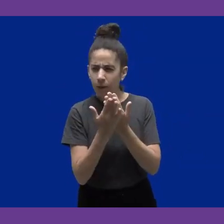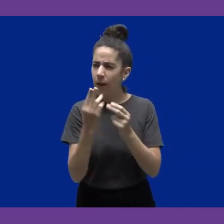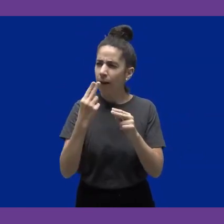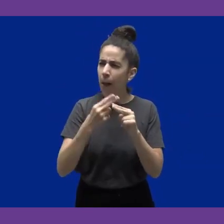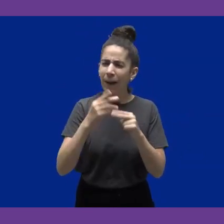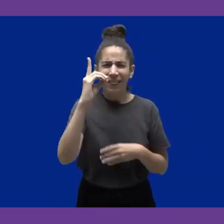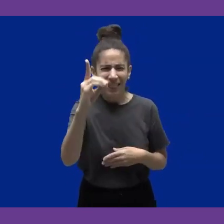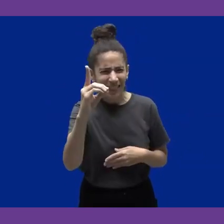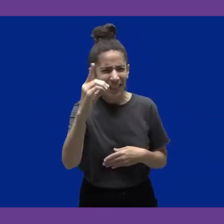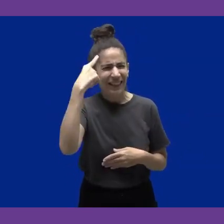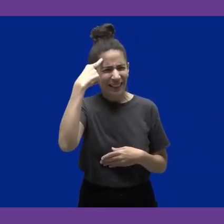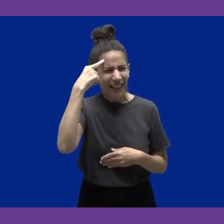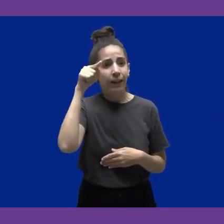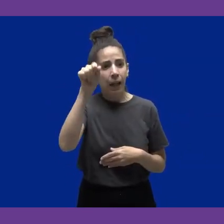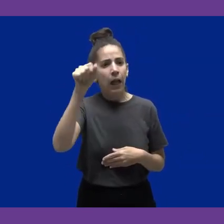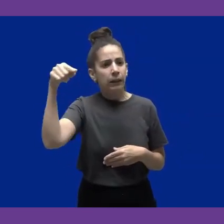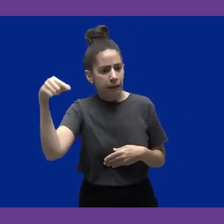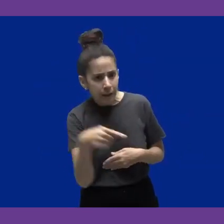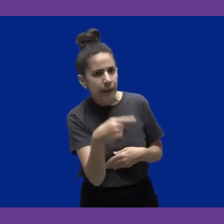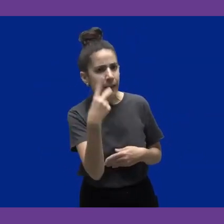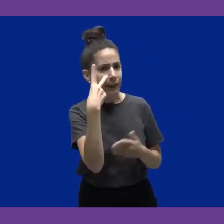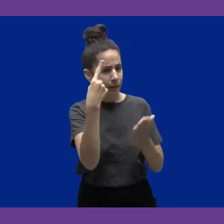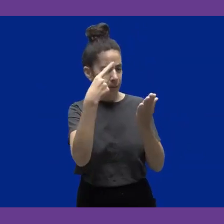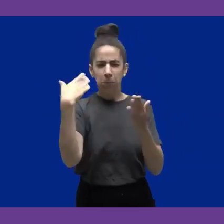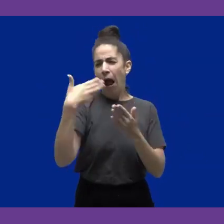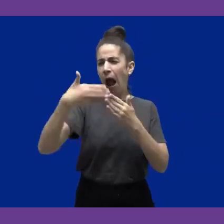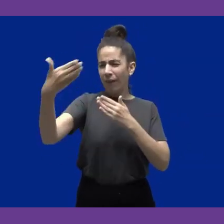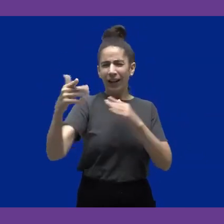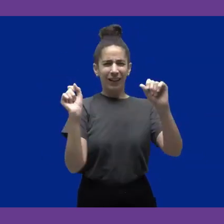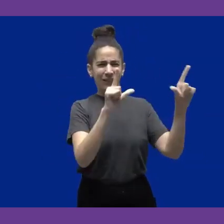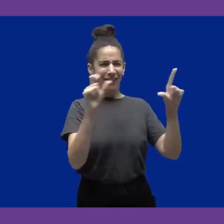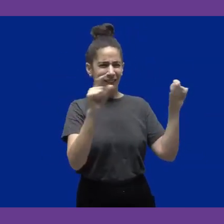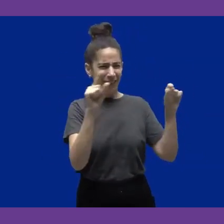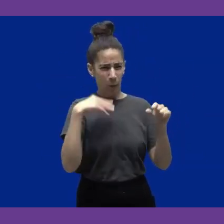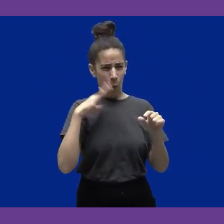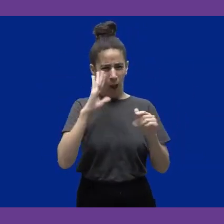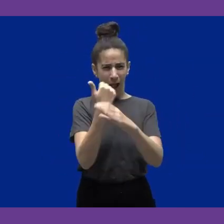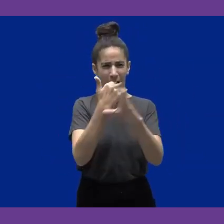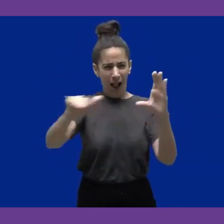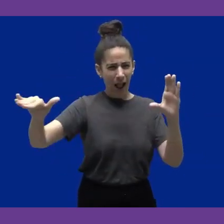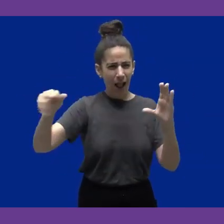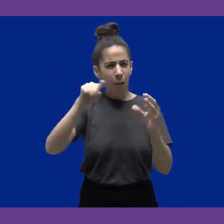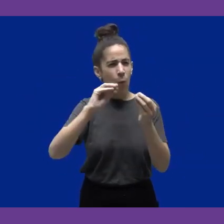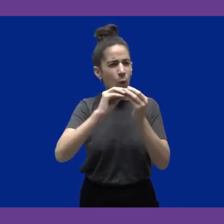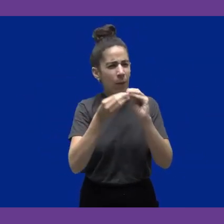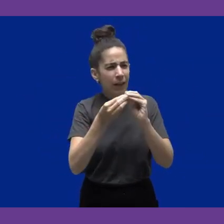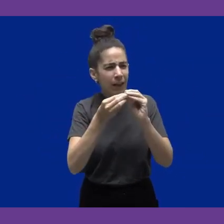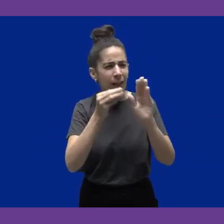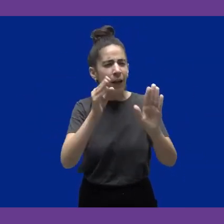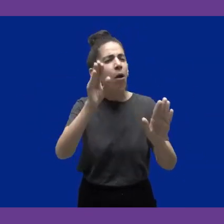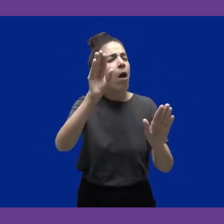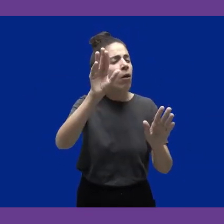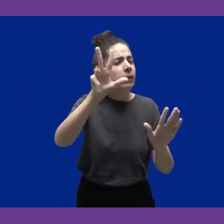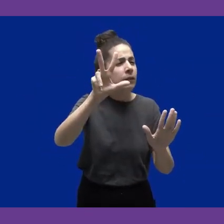annex in 31549 which explains how to use it. And in that explanation, you can